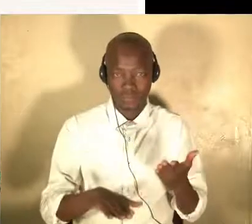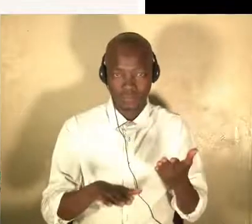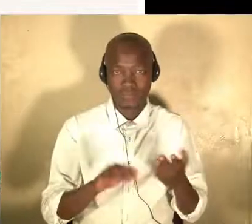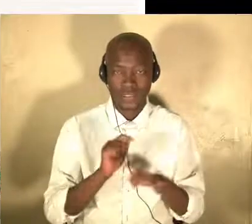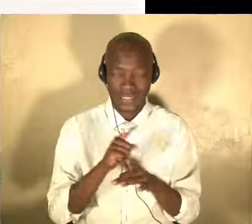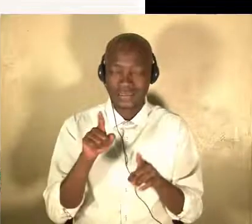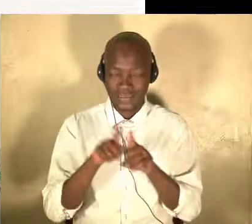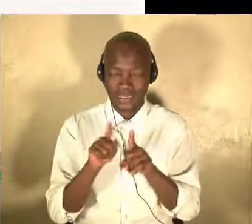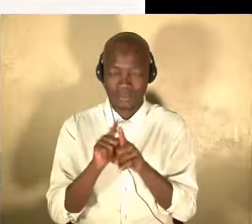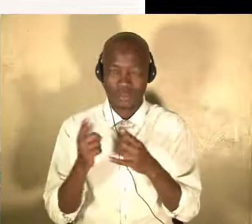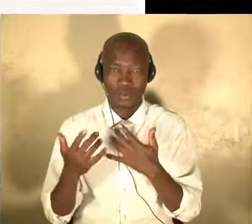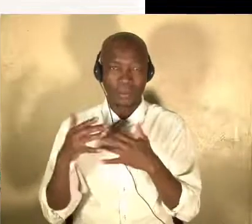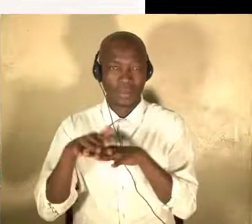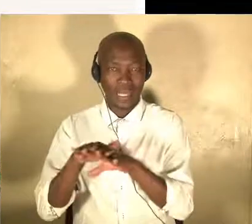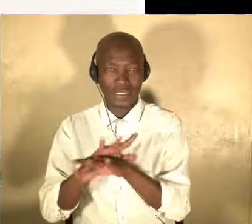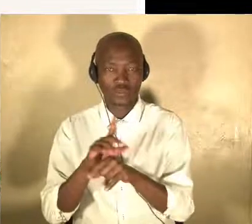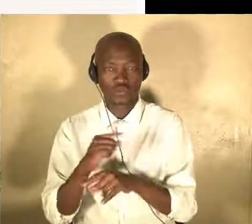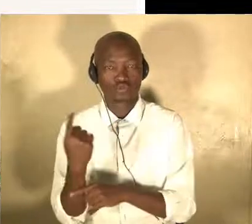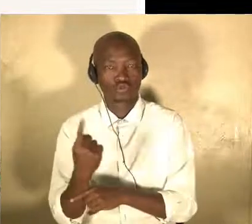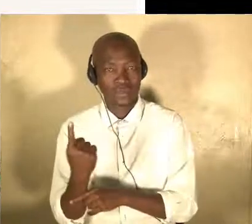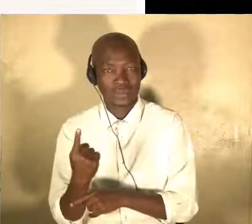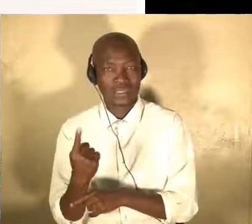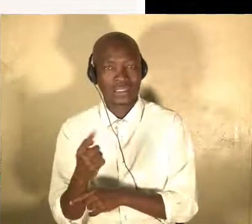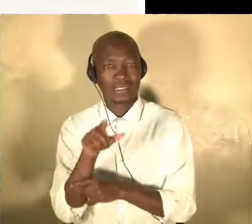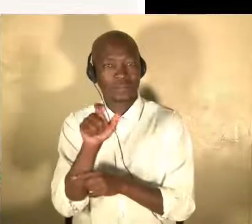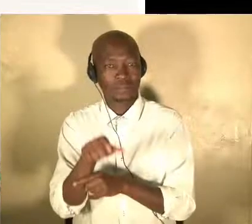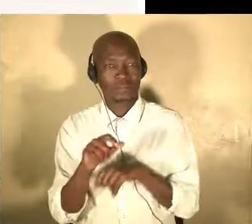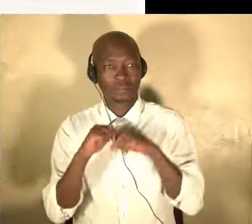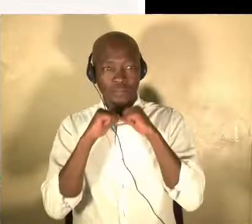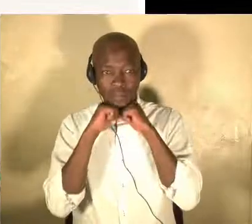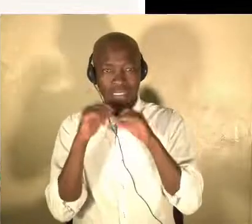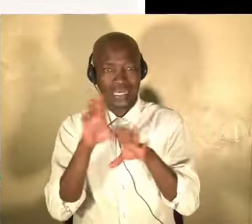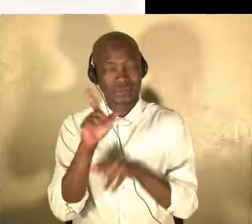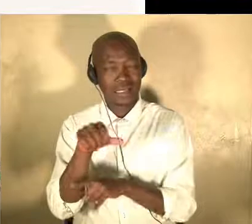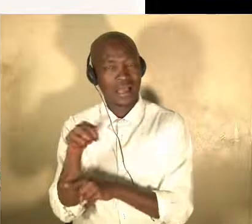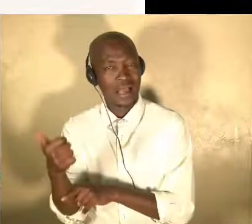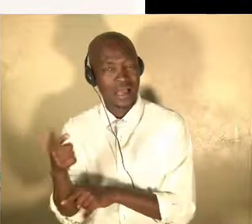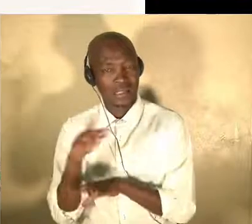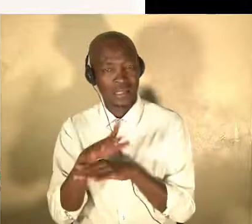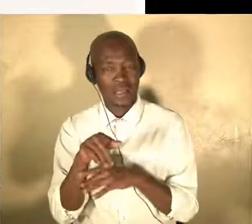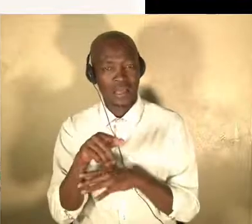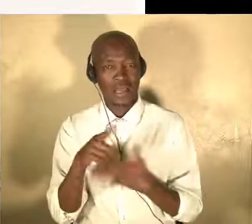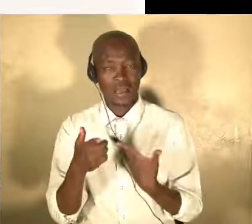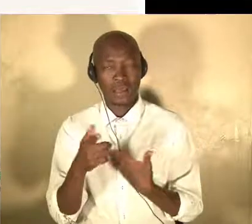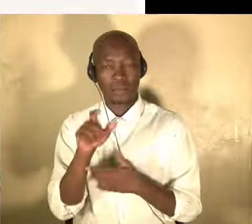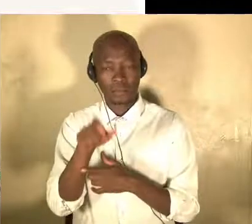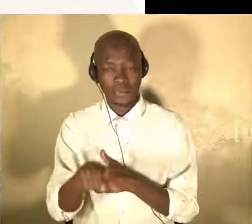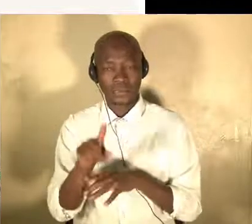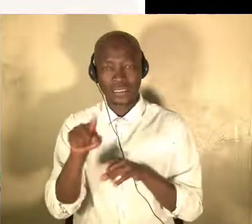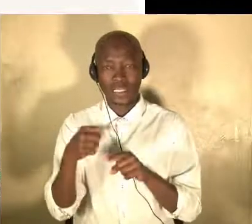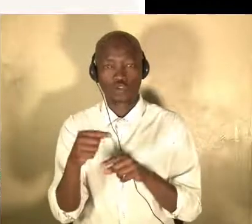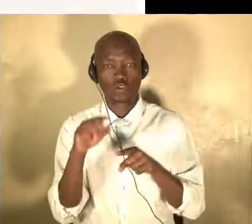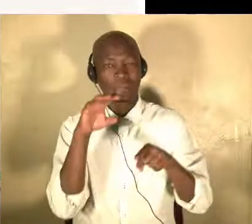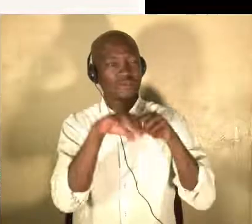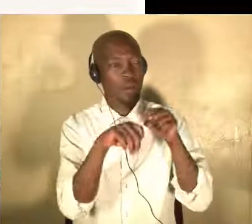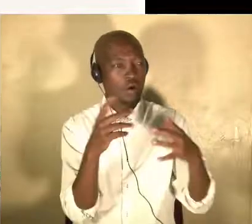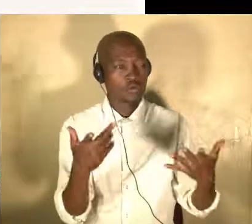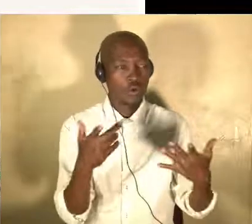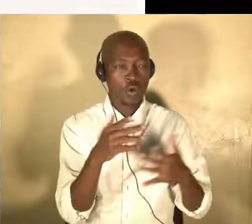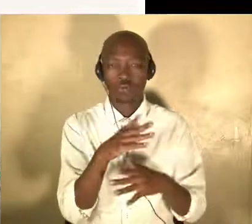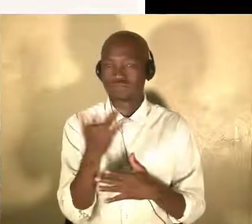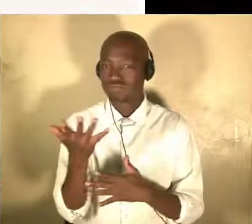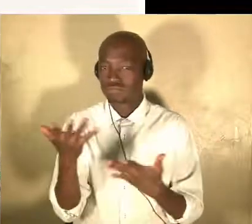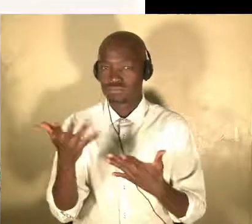even to to a single parent in case the other biological parent cannot be located or his or